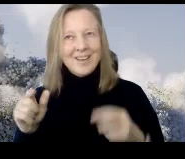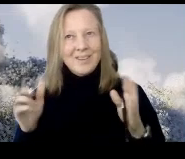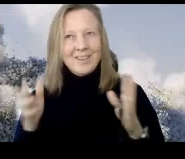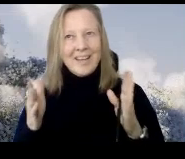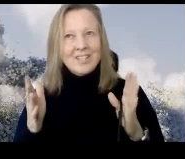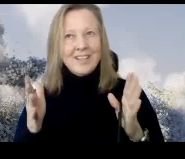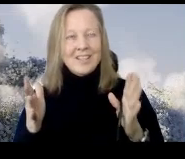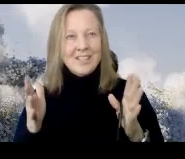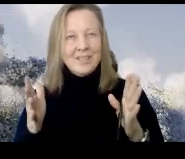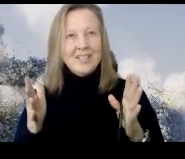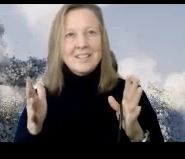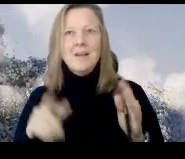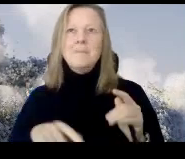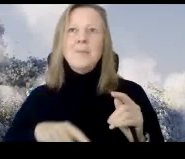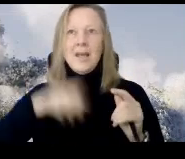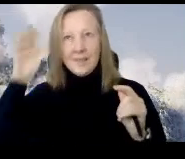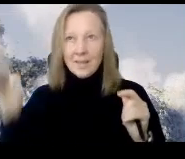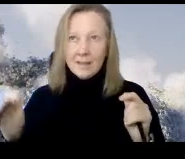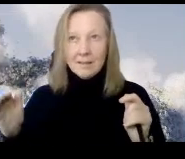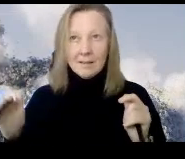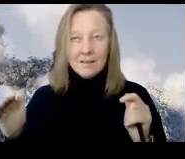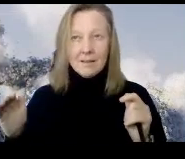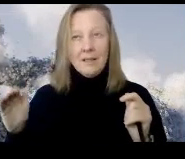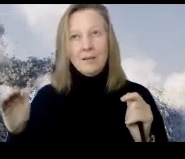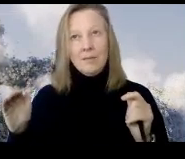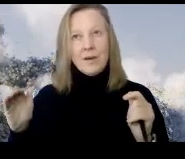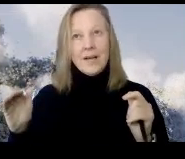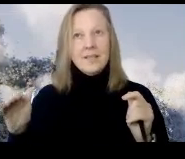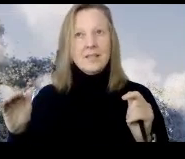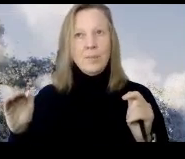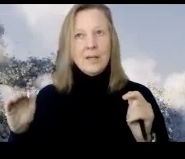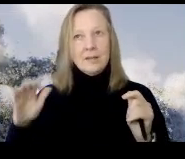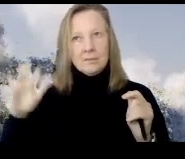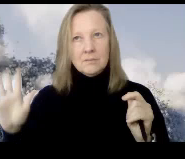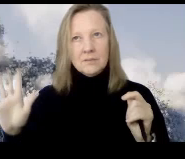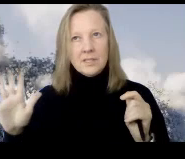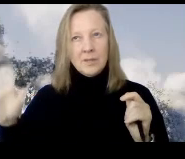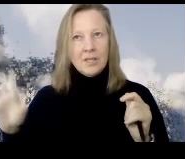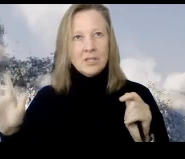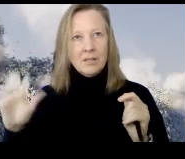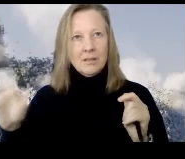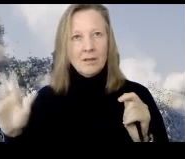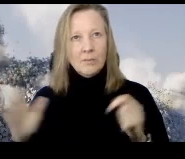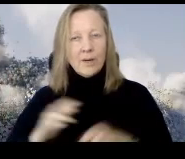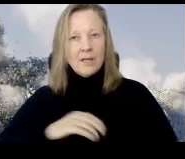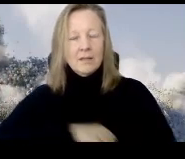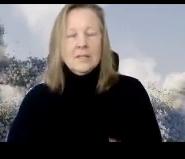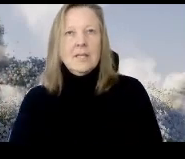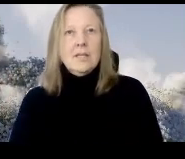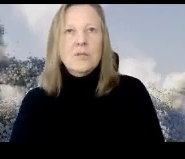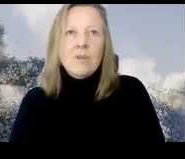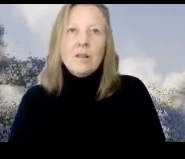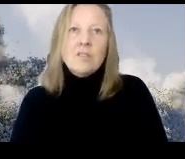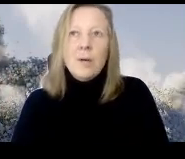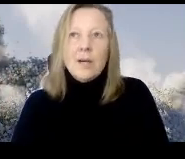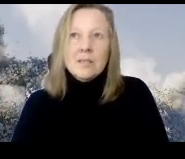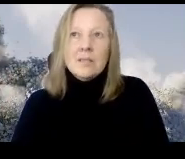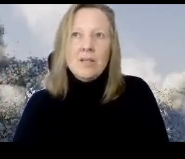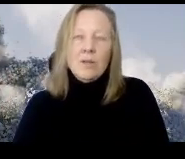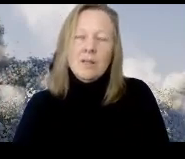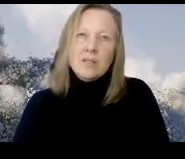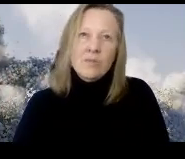practices activities and Okay. then the ICELBAN simulation writing. So you've got